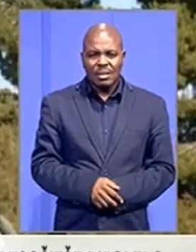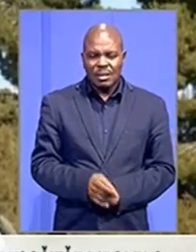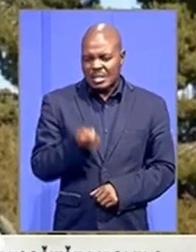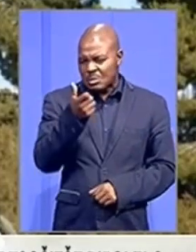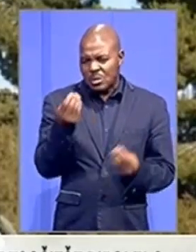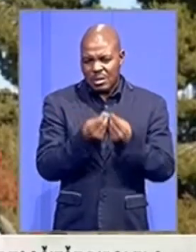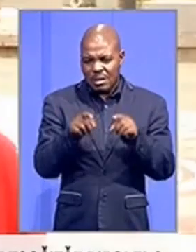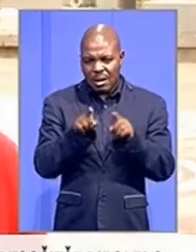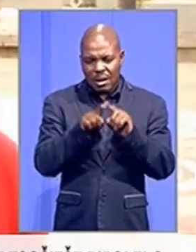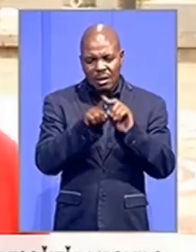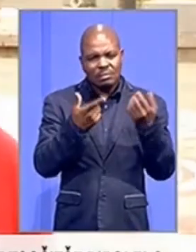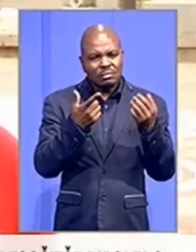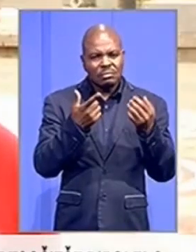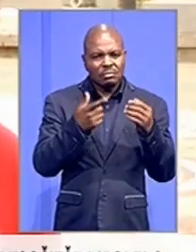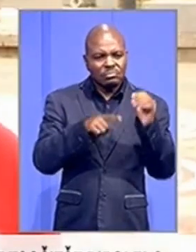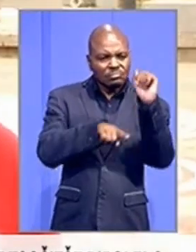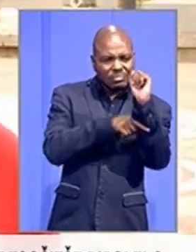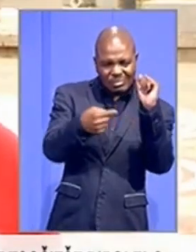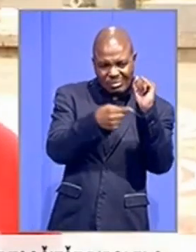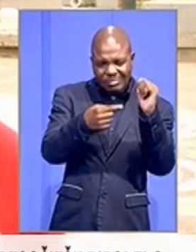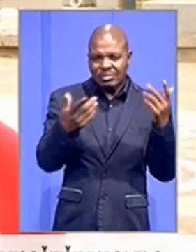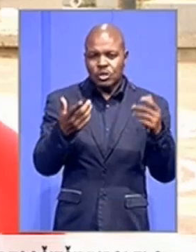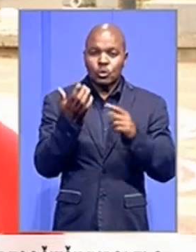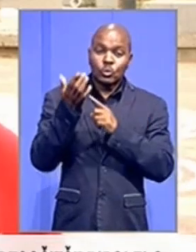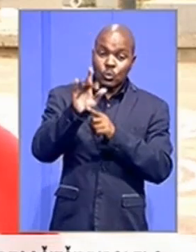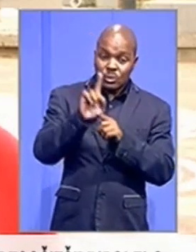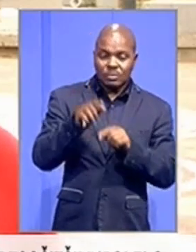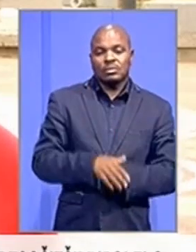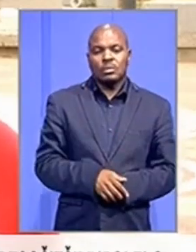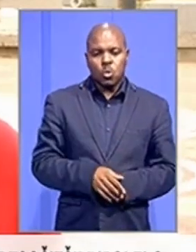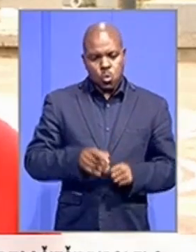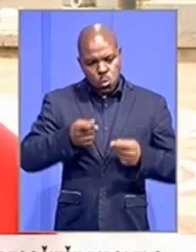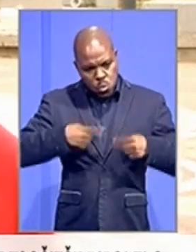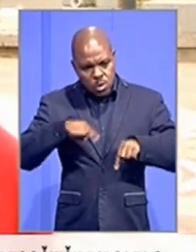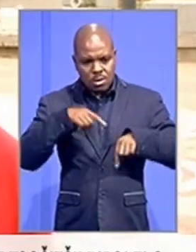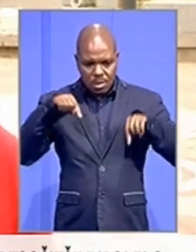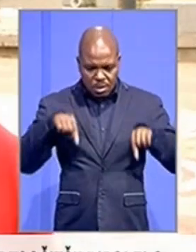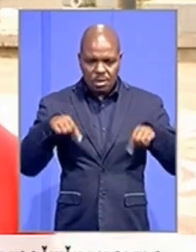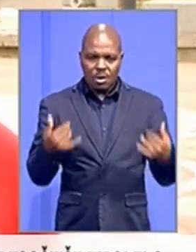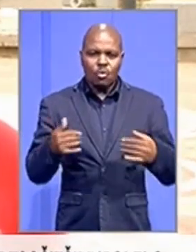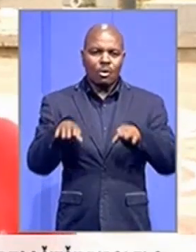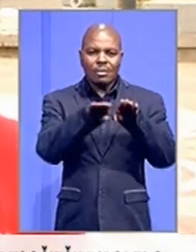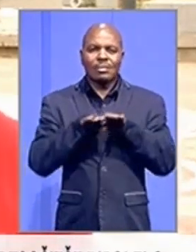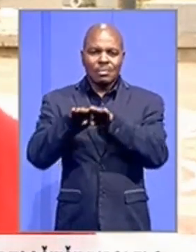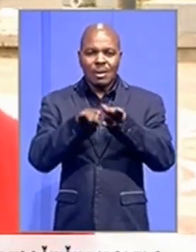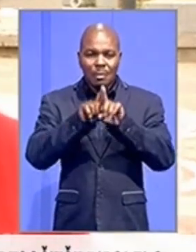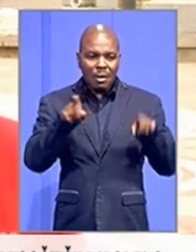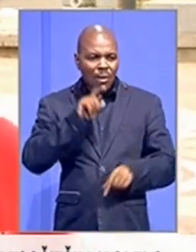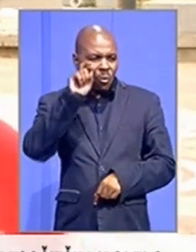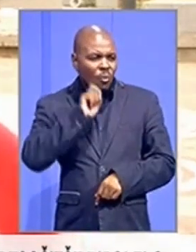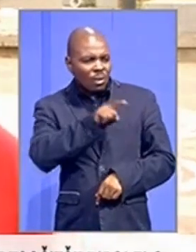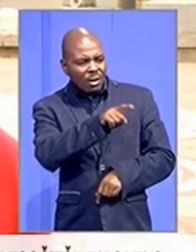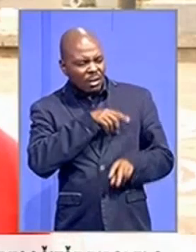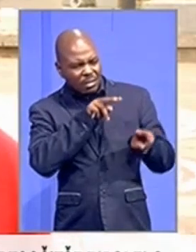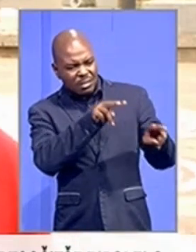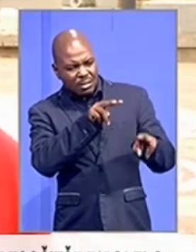like the statues that actually show us that we are in a democratic time. is these statues that remind